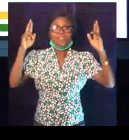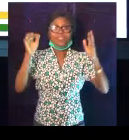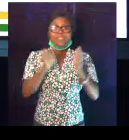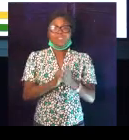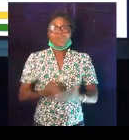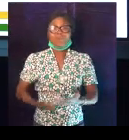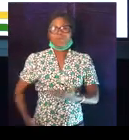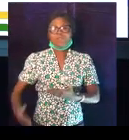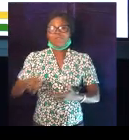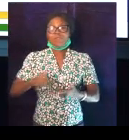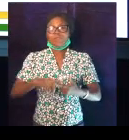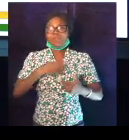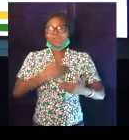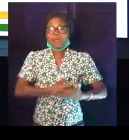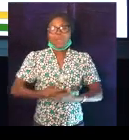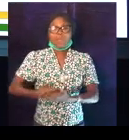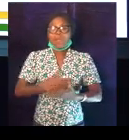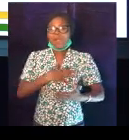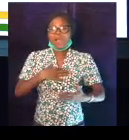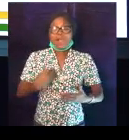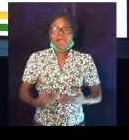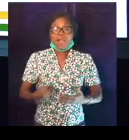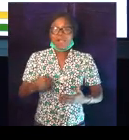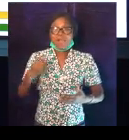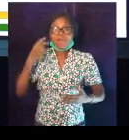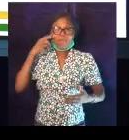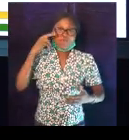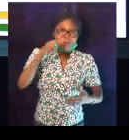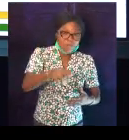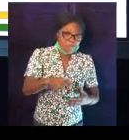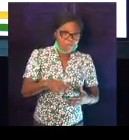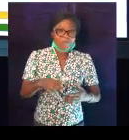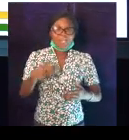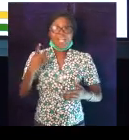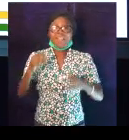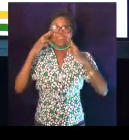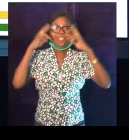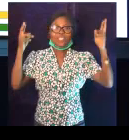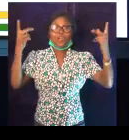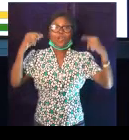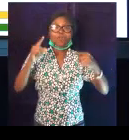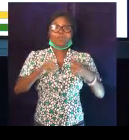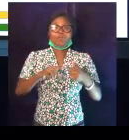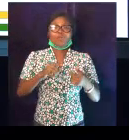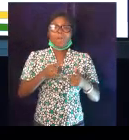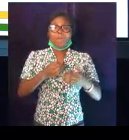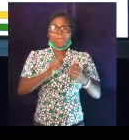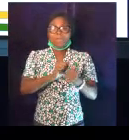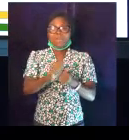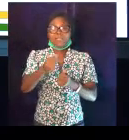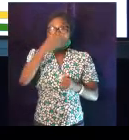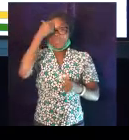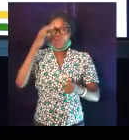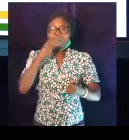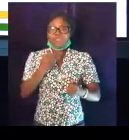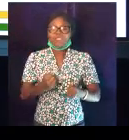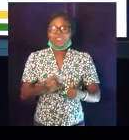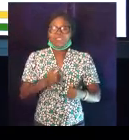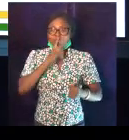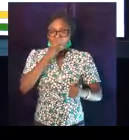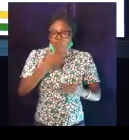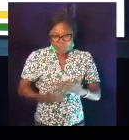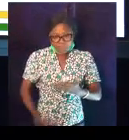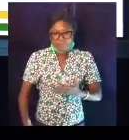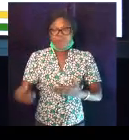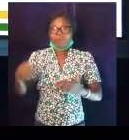revelation came that they will give birth to a baby. And lo and behold, the revelation came to pass because they actually gave birth to a baby and